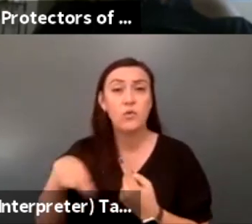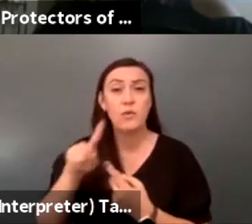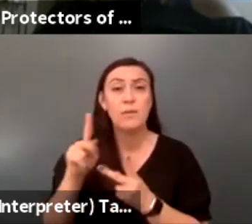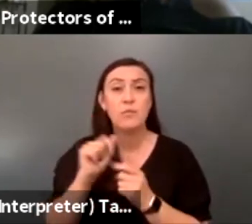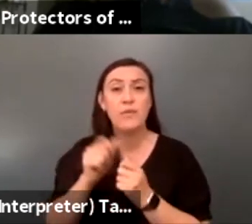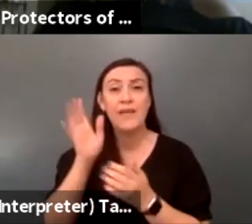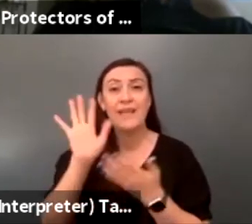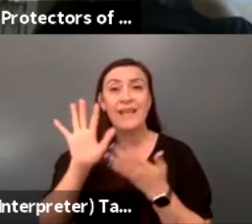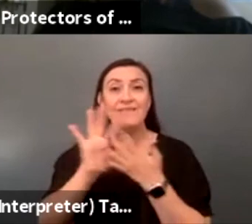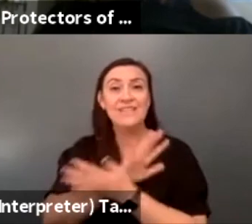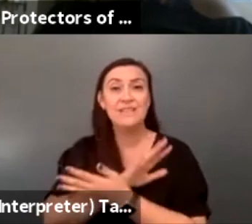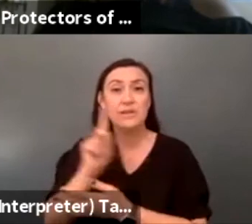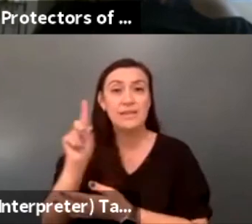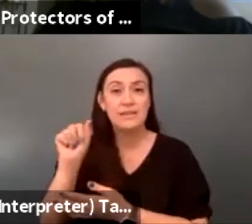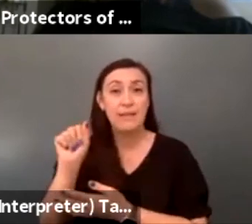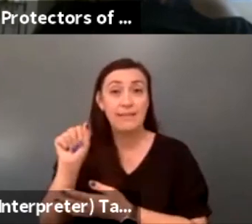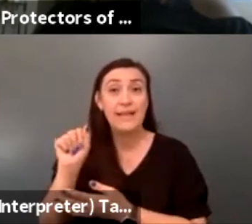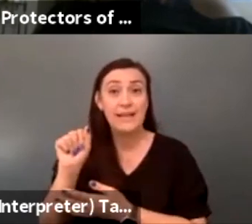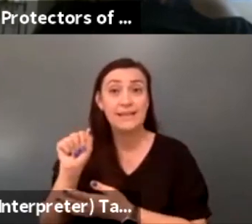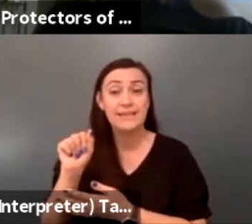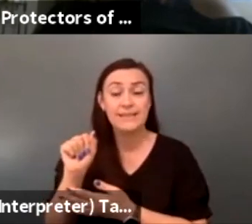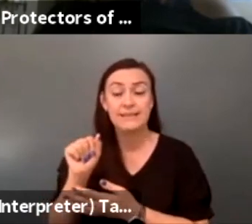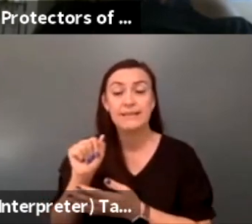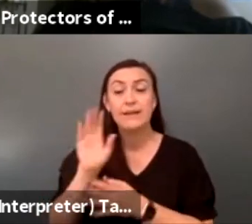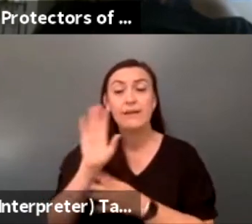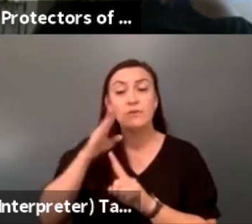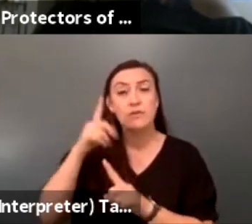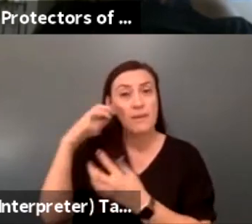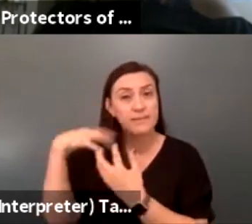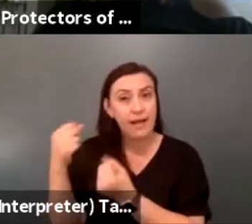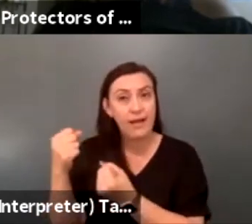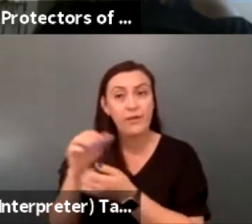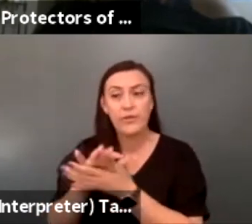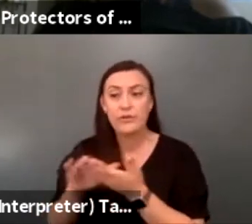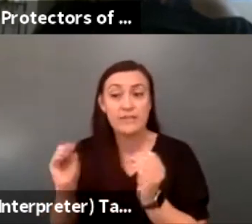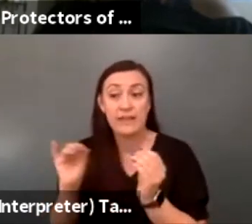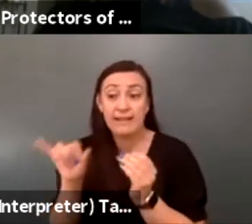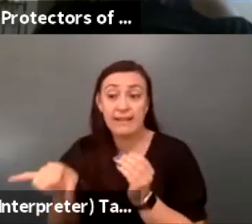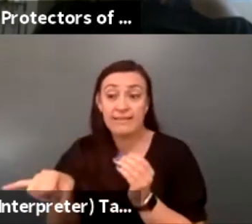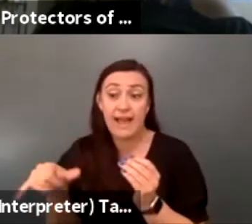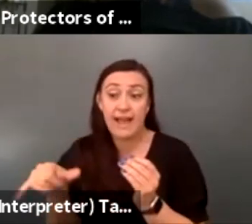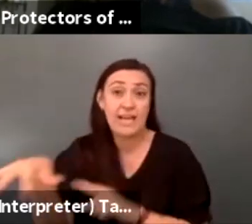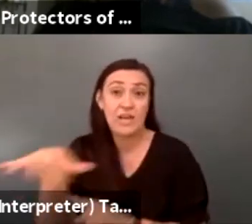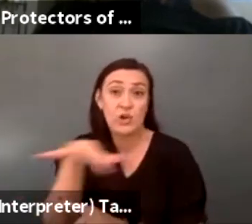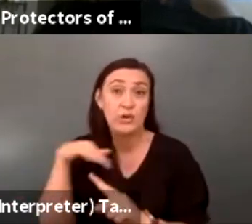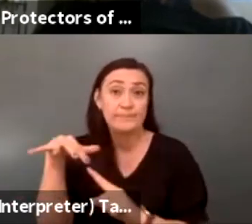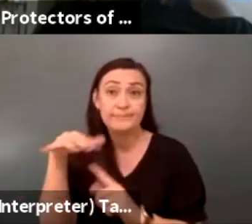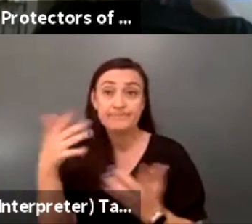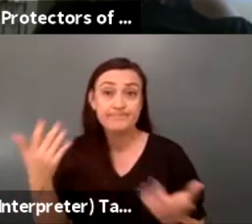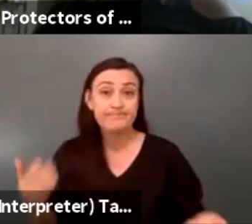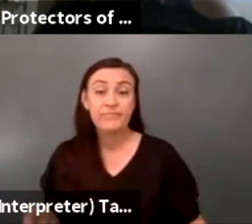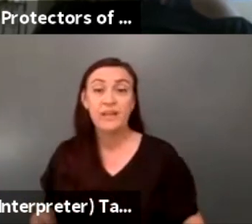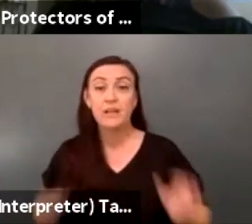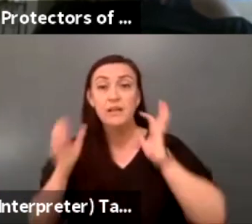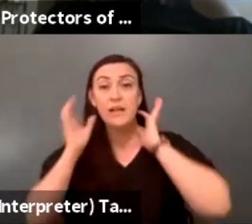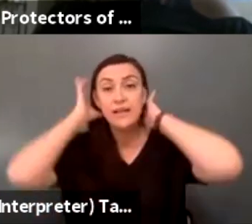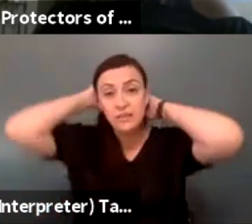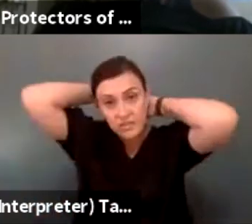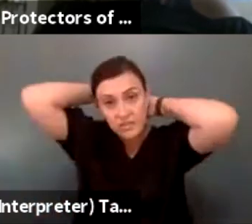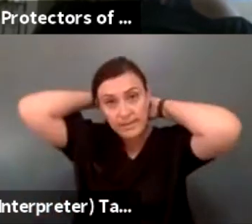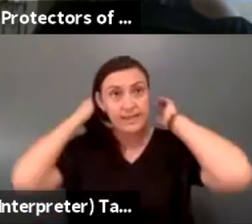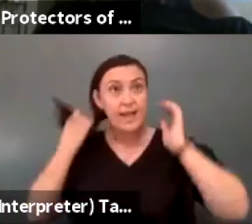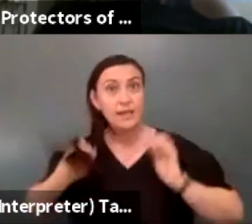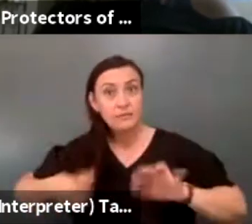invisible disabilities, focusing on mental health, and there's nothing like it out here. And it's just been like really gaining a